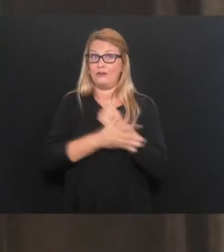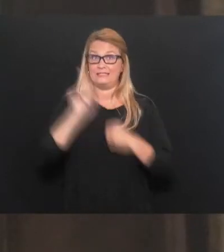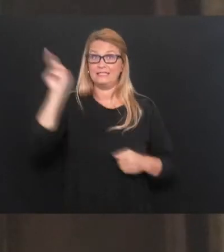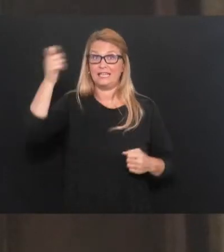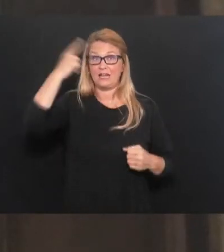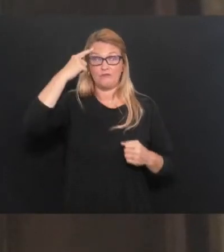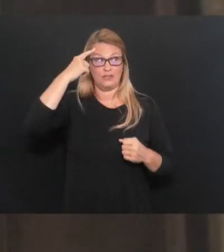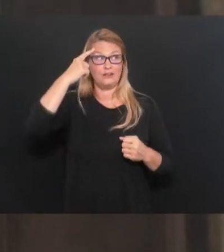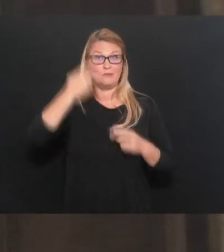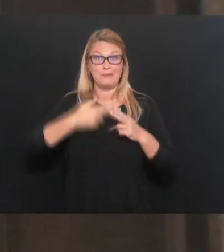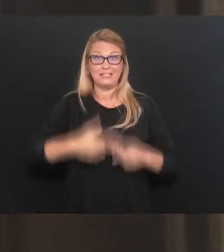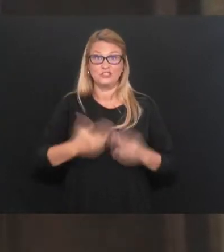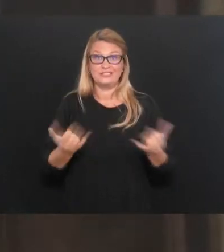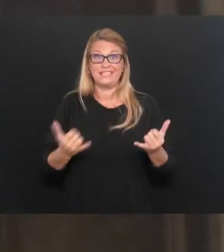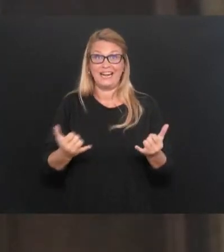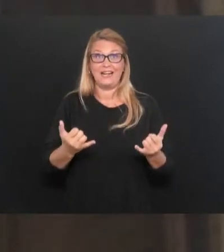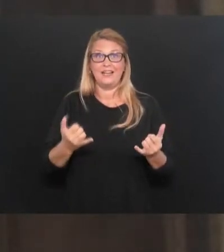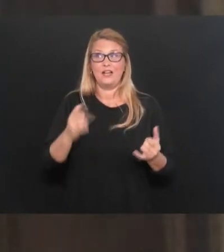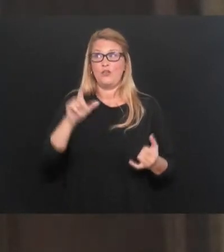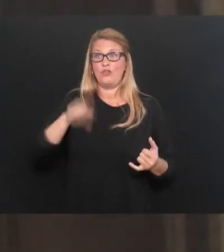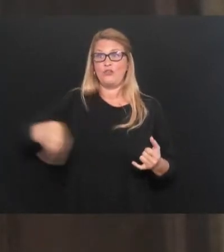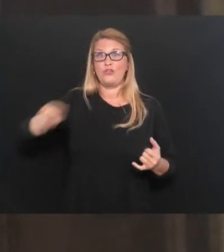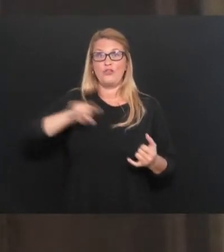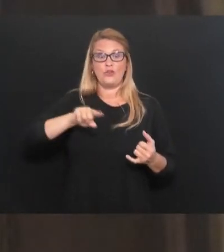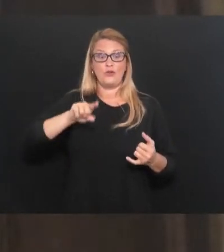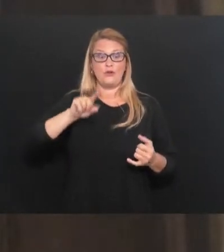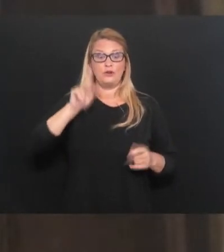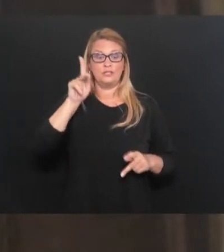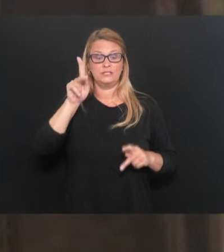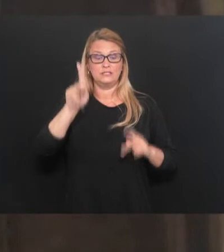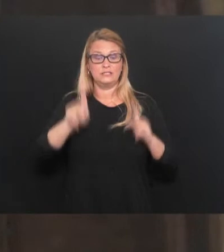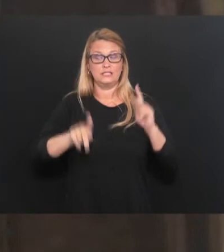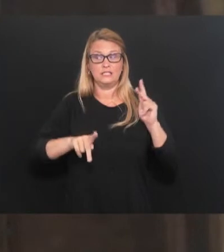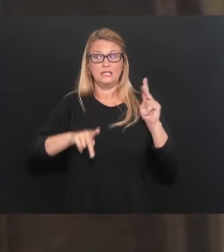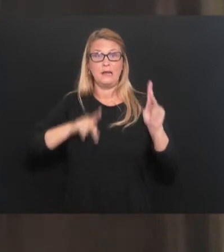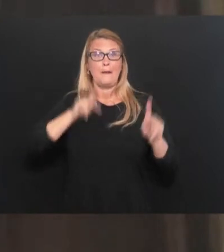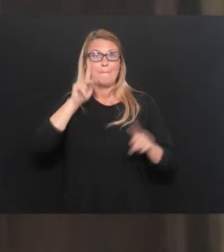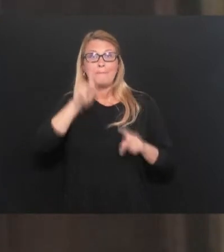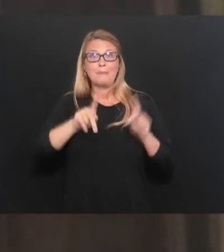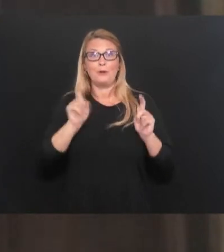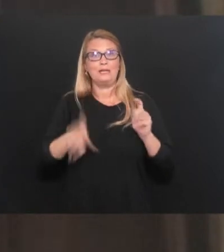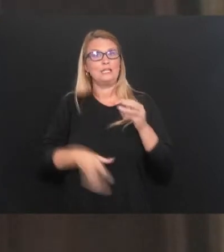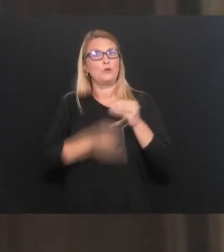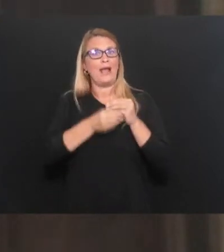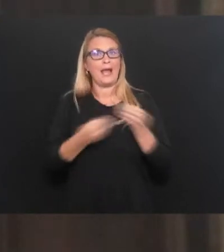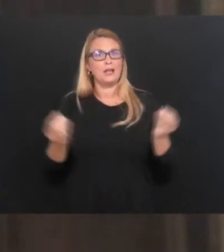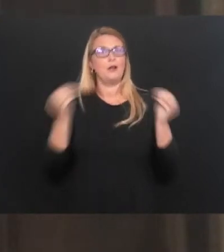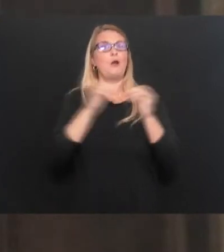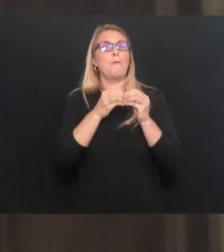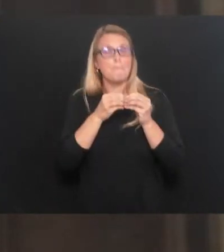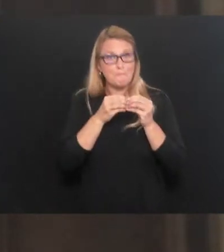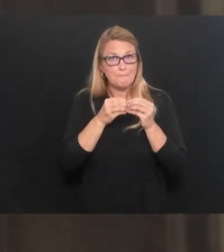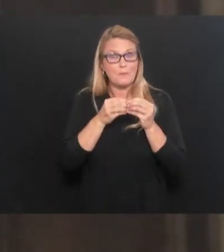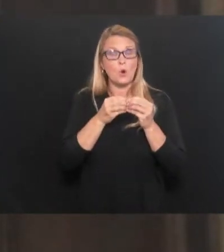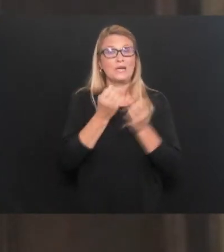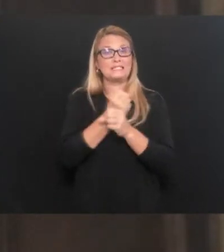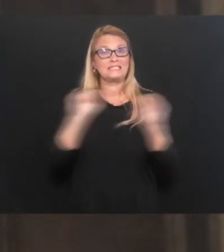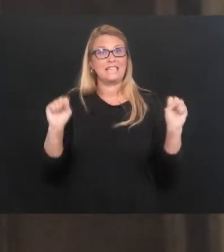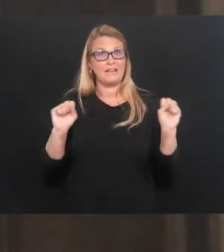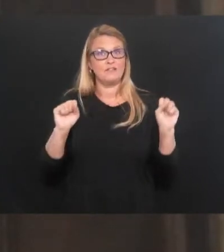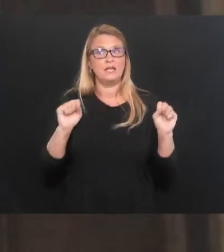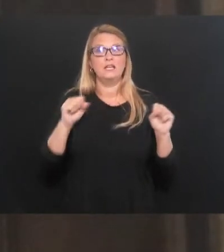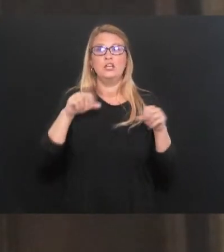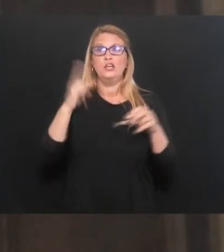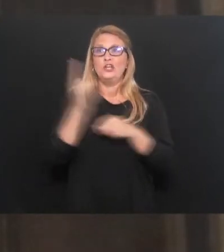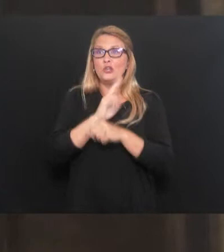talked about, that people consider additional mitigation measures, including wearing a mask when you're indoors around a lot of